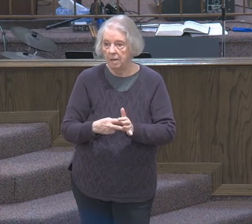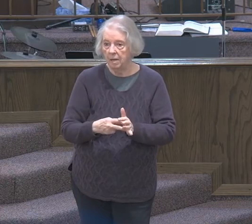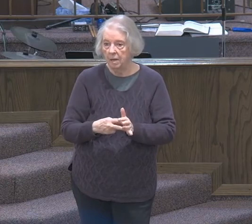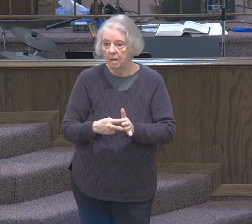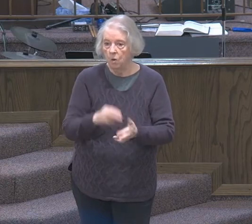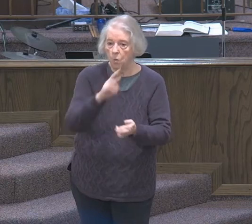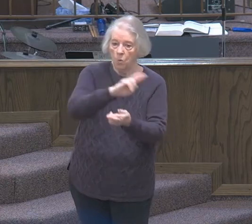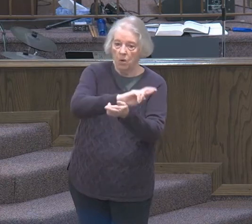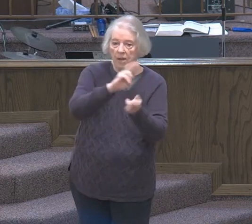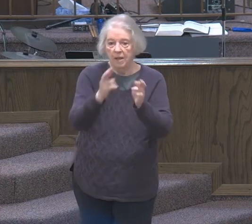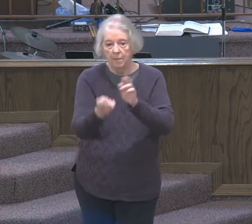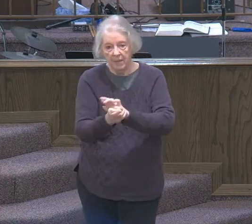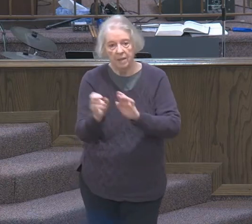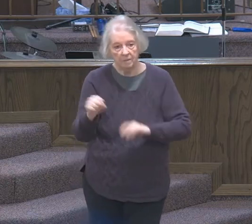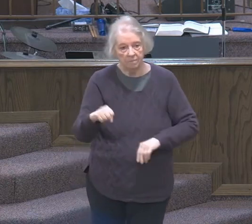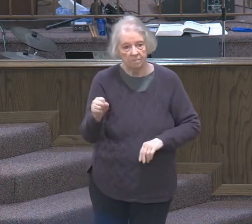worshiping.